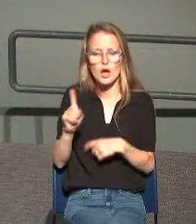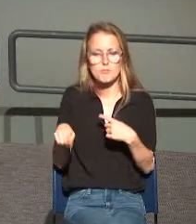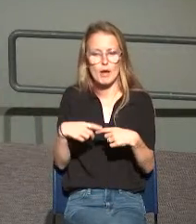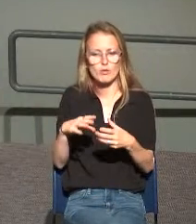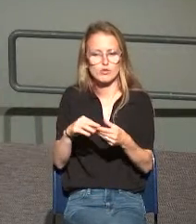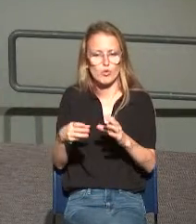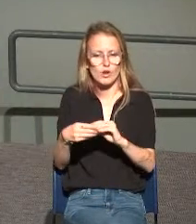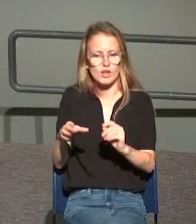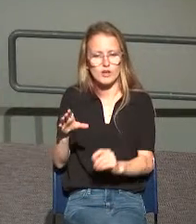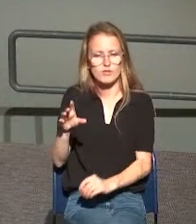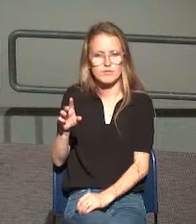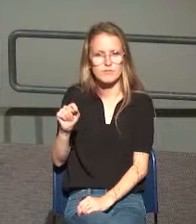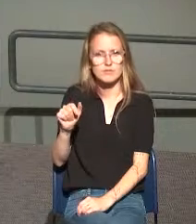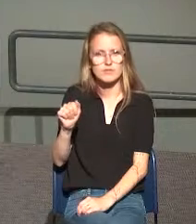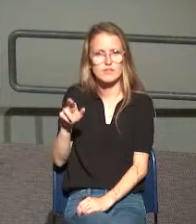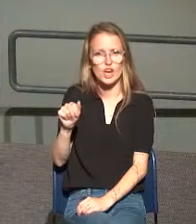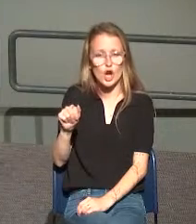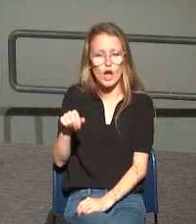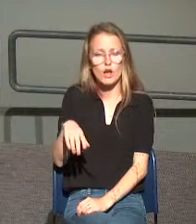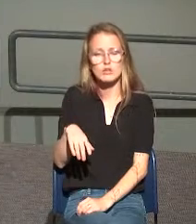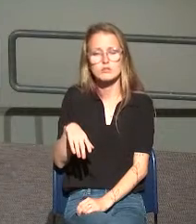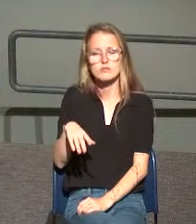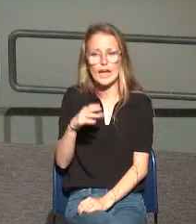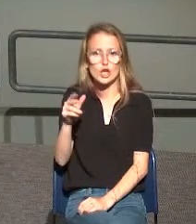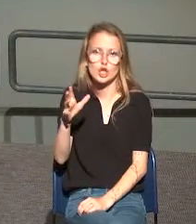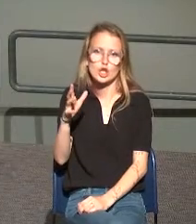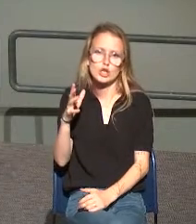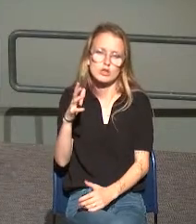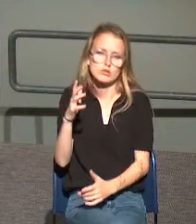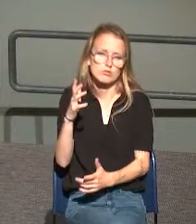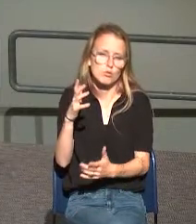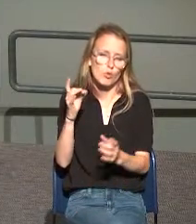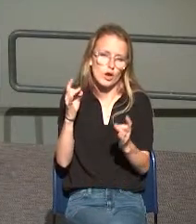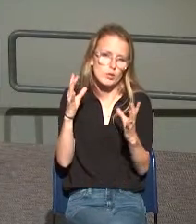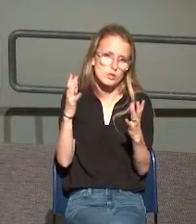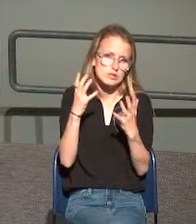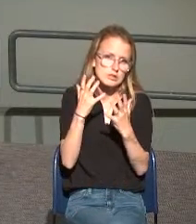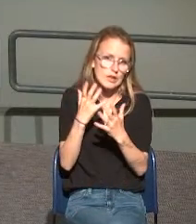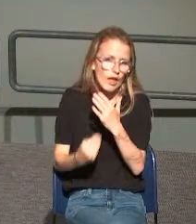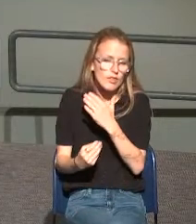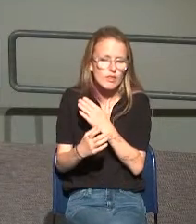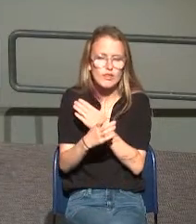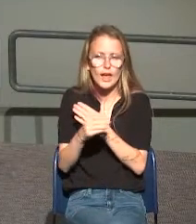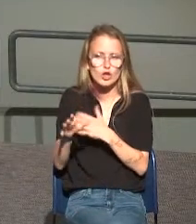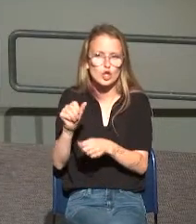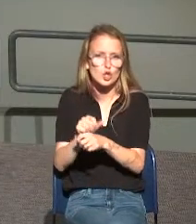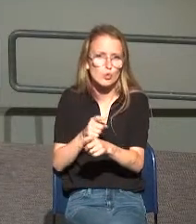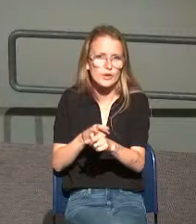Hultgreen and her tragic death, but also her career leading up to that. Can you tell us a little bit about her and why she plays an important role